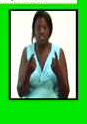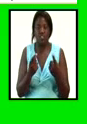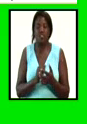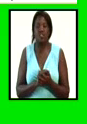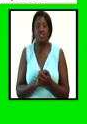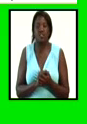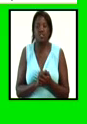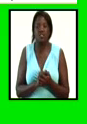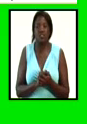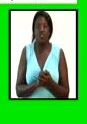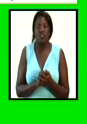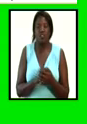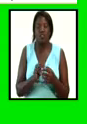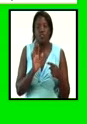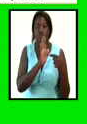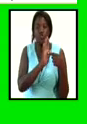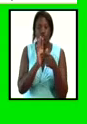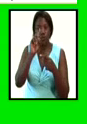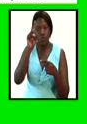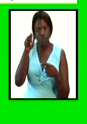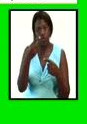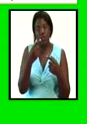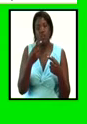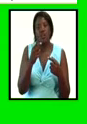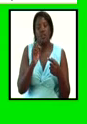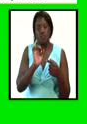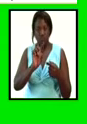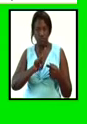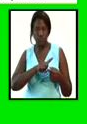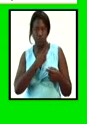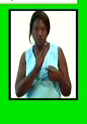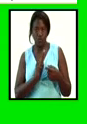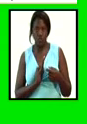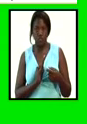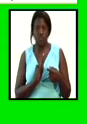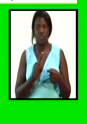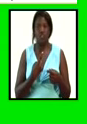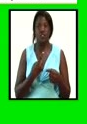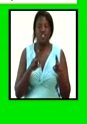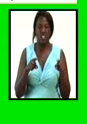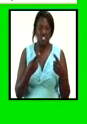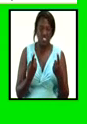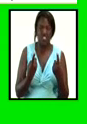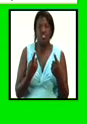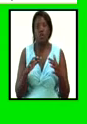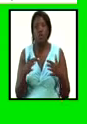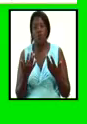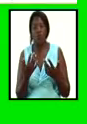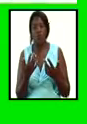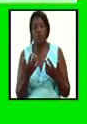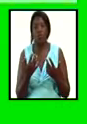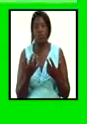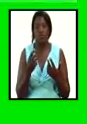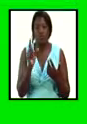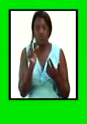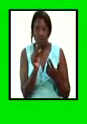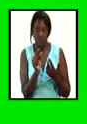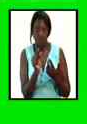apostrophe indicates contractions or shows possession. Or ownership.